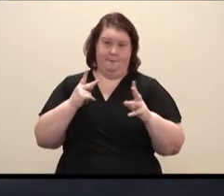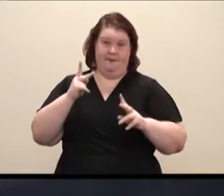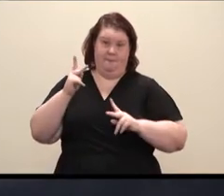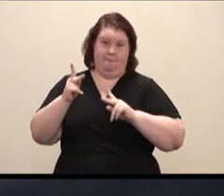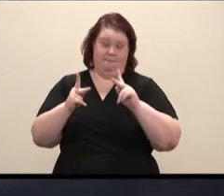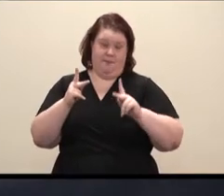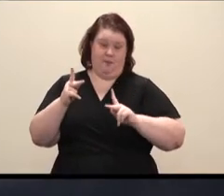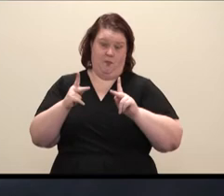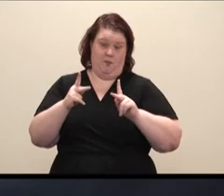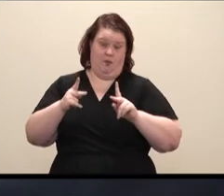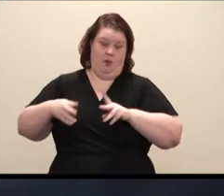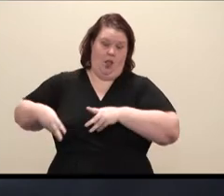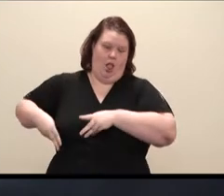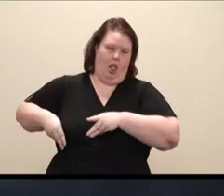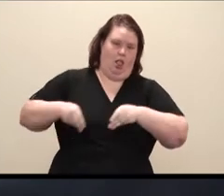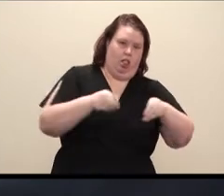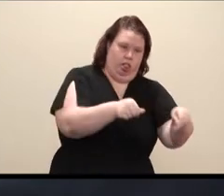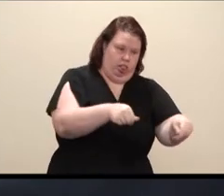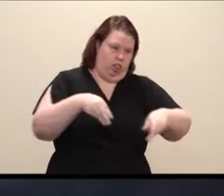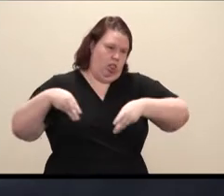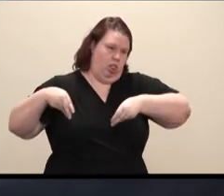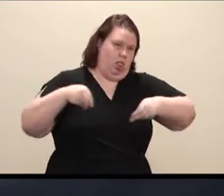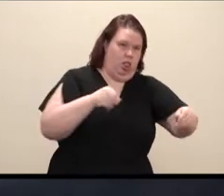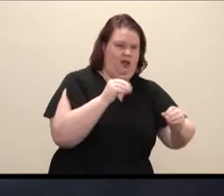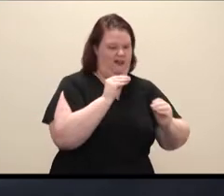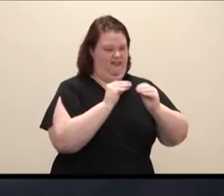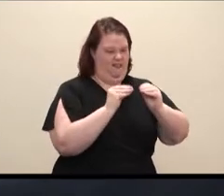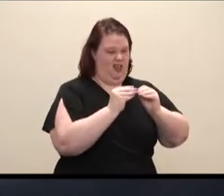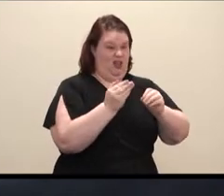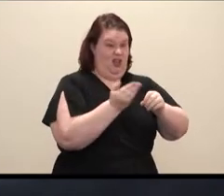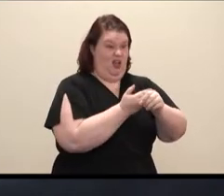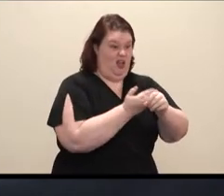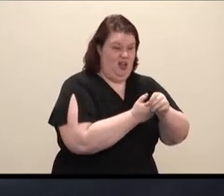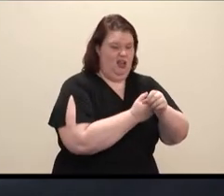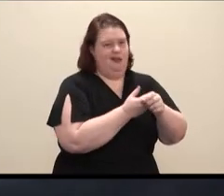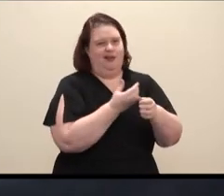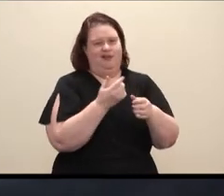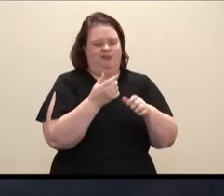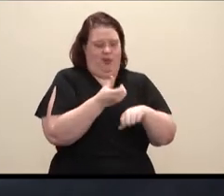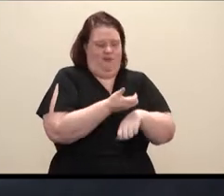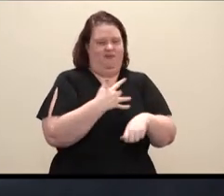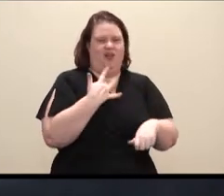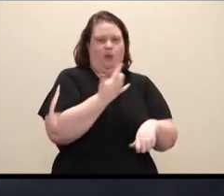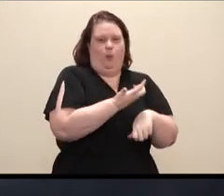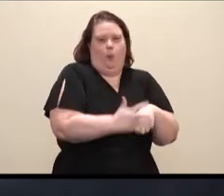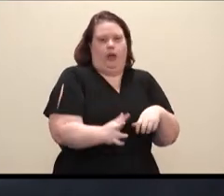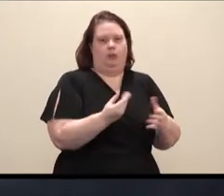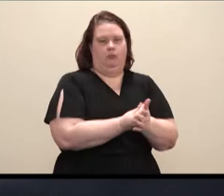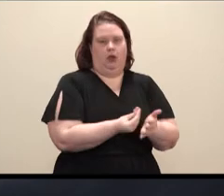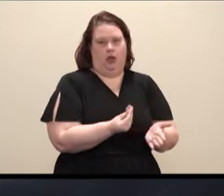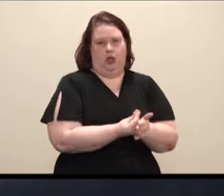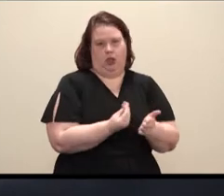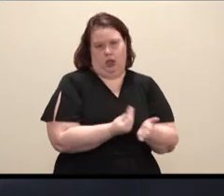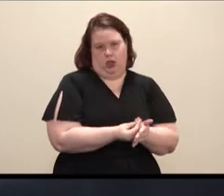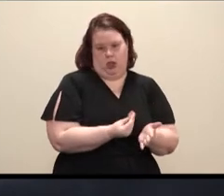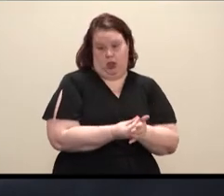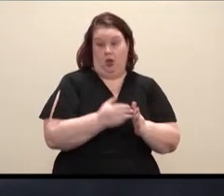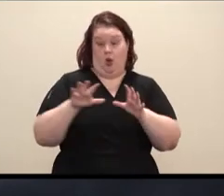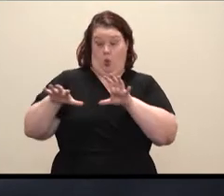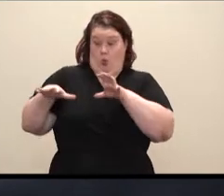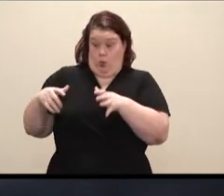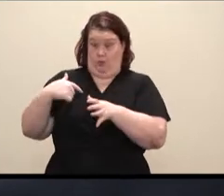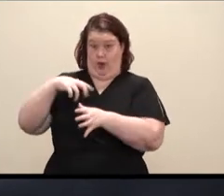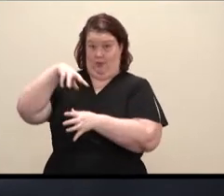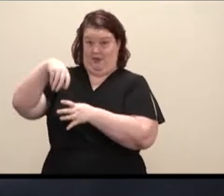into patch up Waco High was going to be a waste of money. I know everybody in the group I was in, they realized